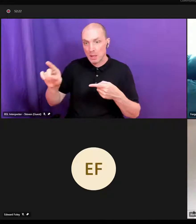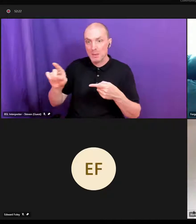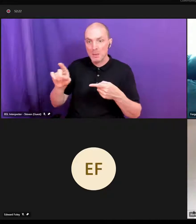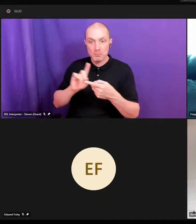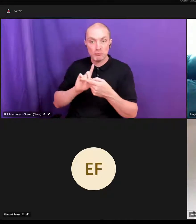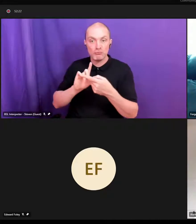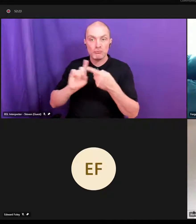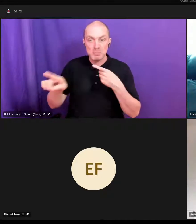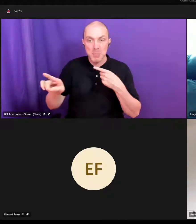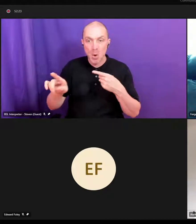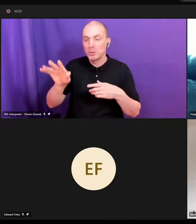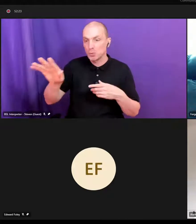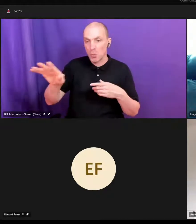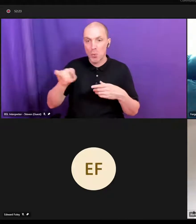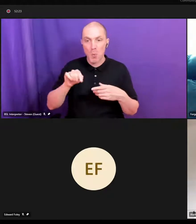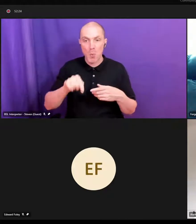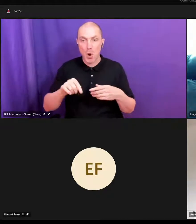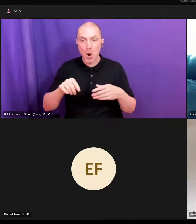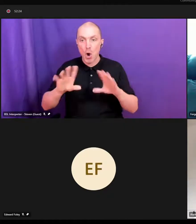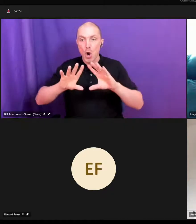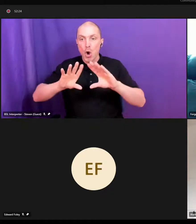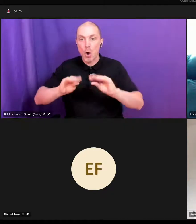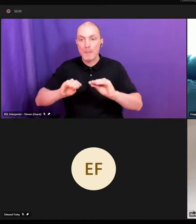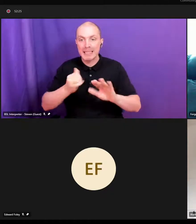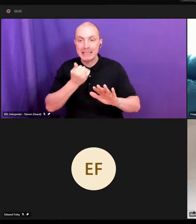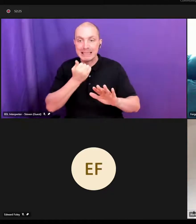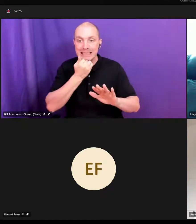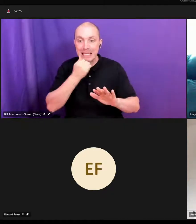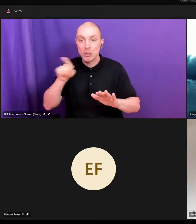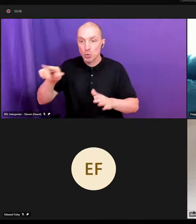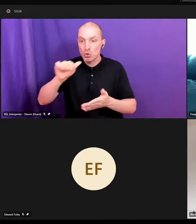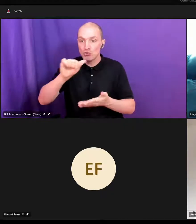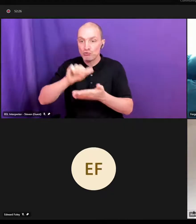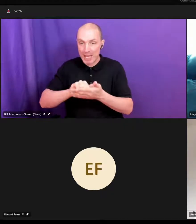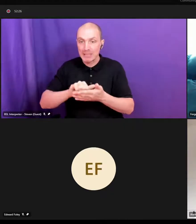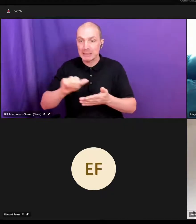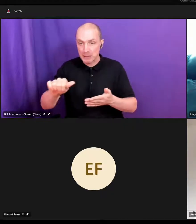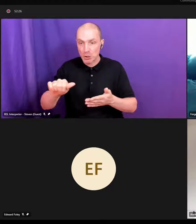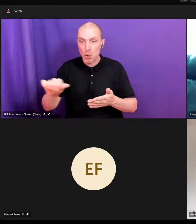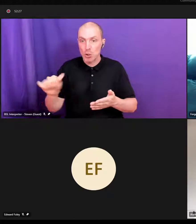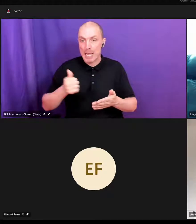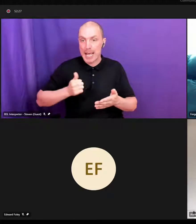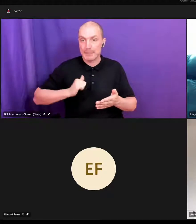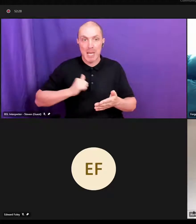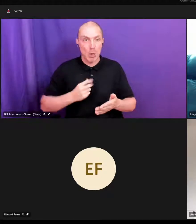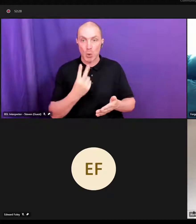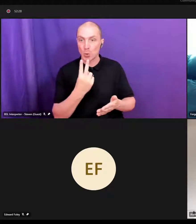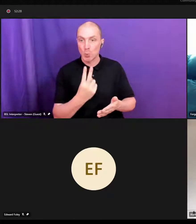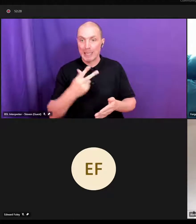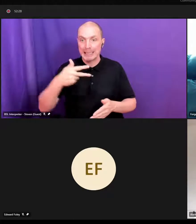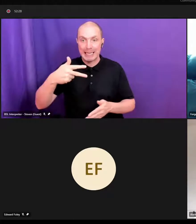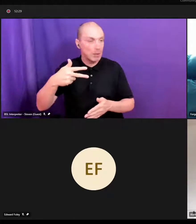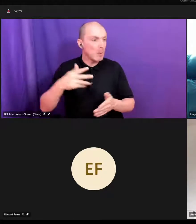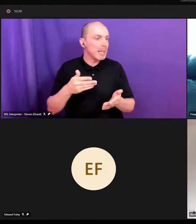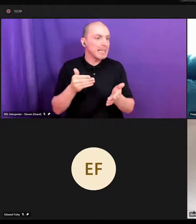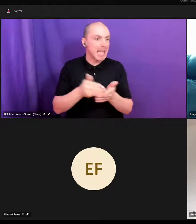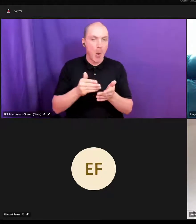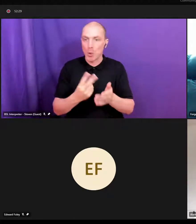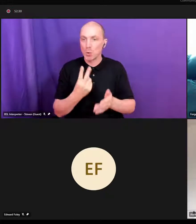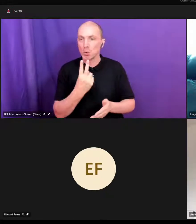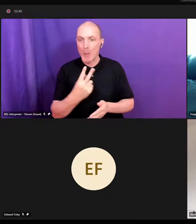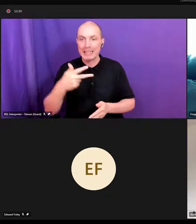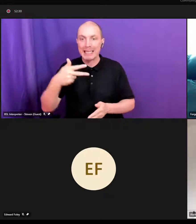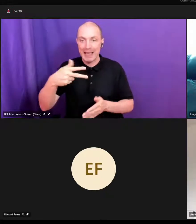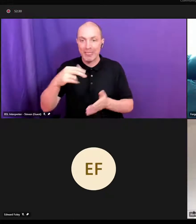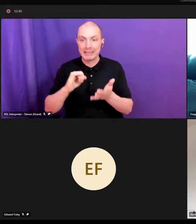the completion date. He's correct in saying we're sitting, it's the 28th of September, so there's not many days left. So I need to get clarity in that. I